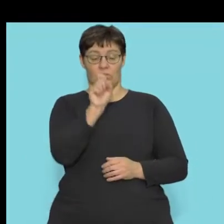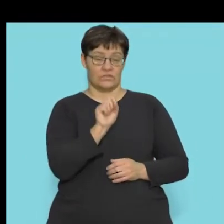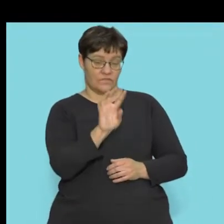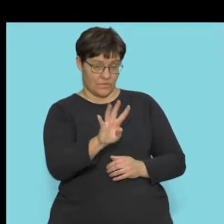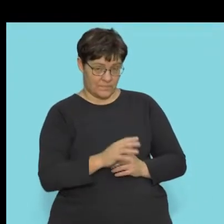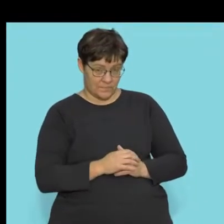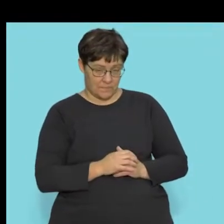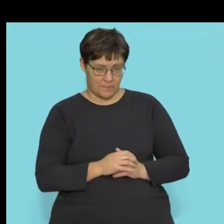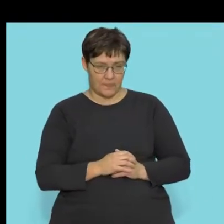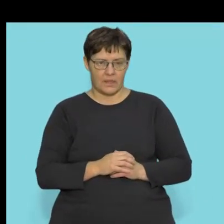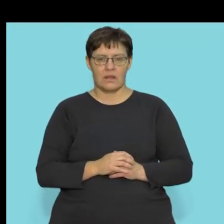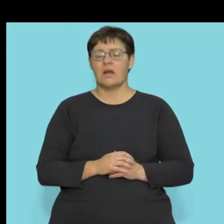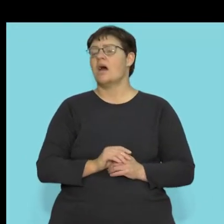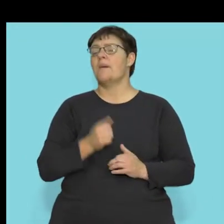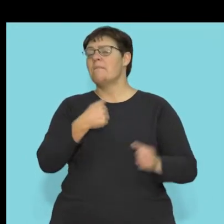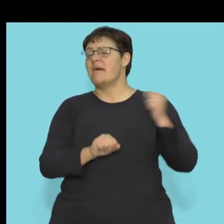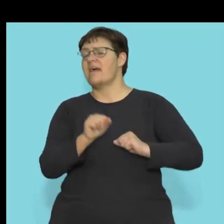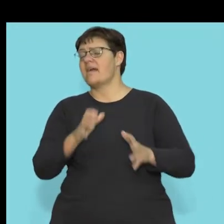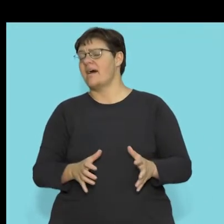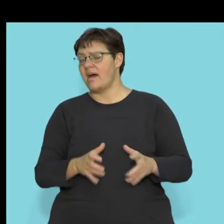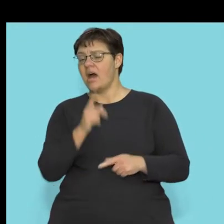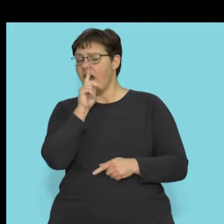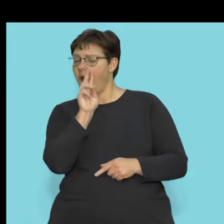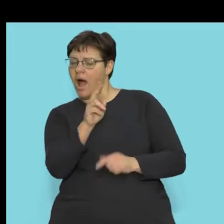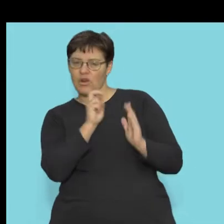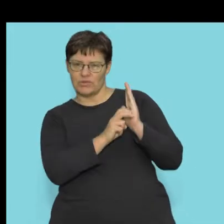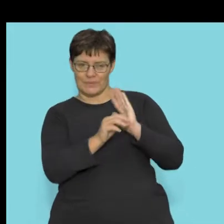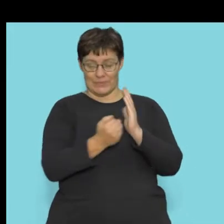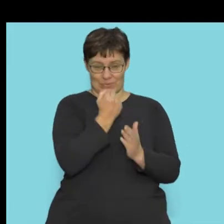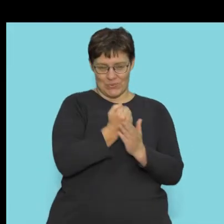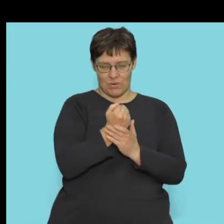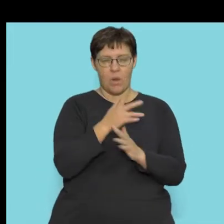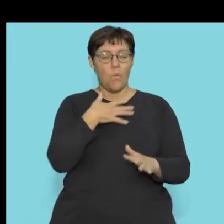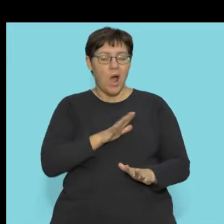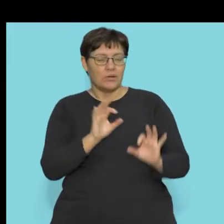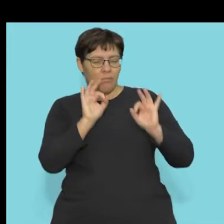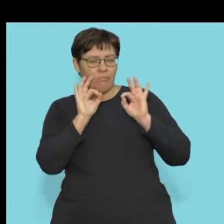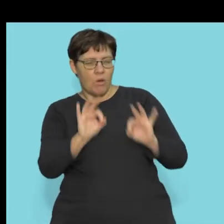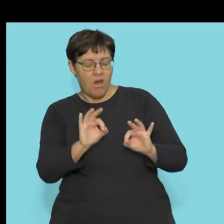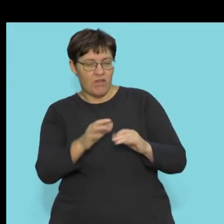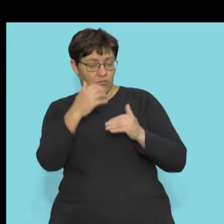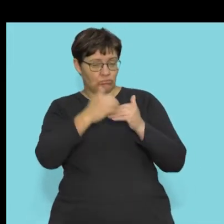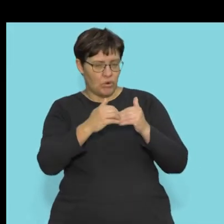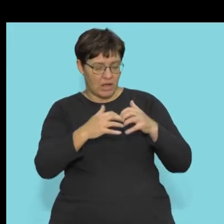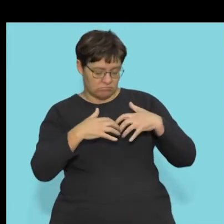Question 4. A baker is testing a new recipe in order to bake the perfect loaf of